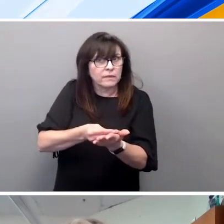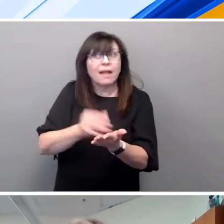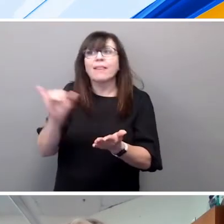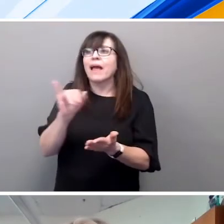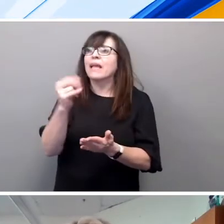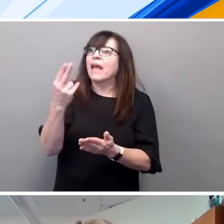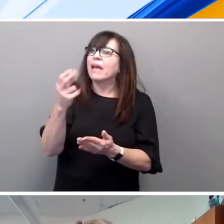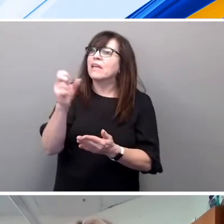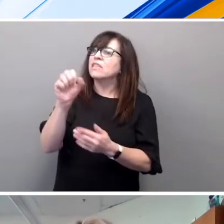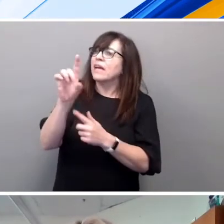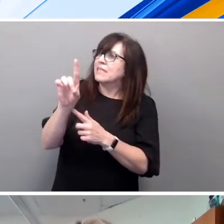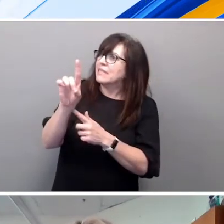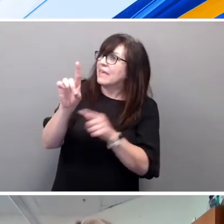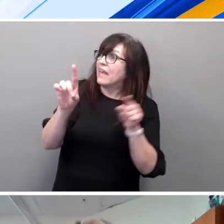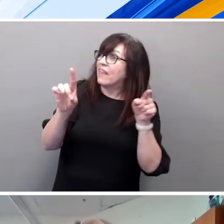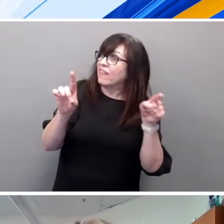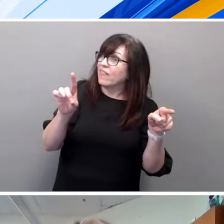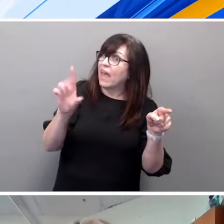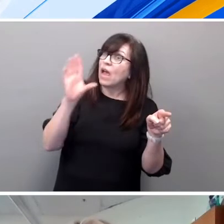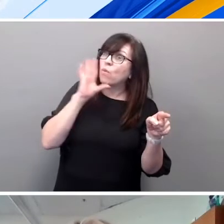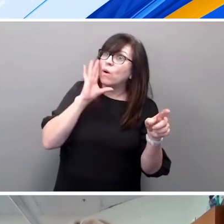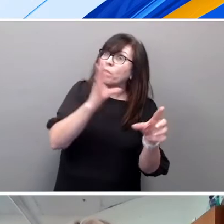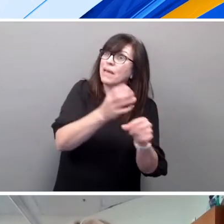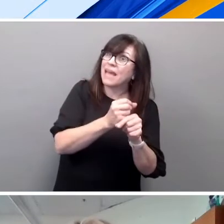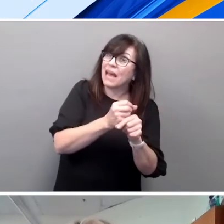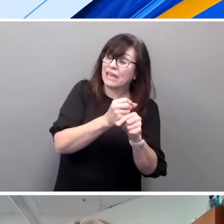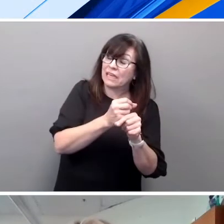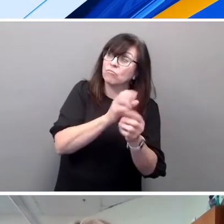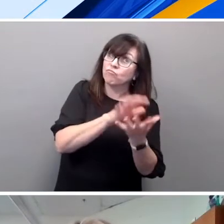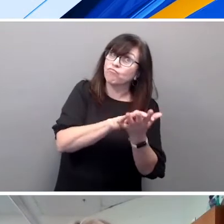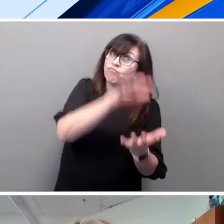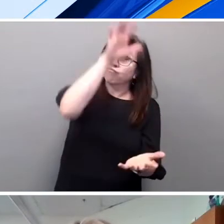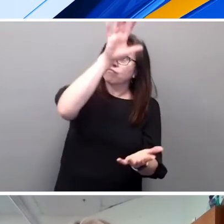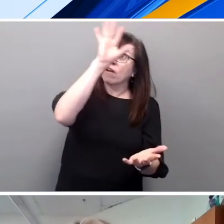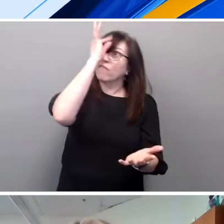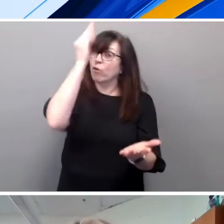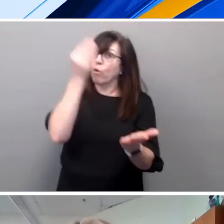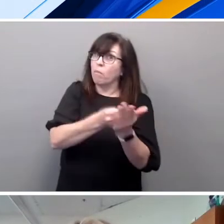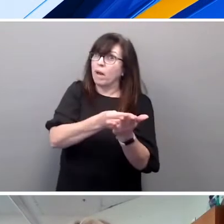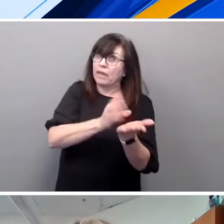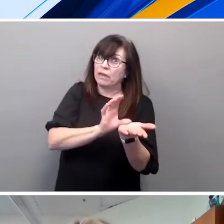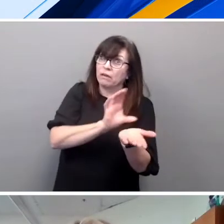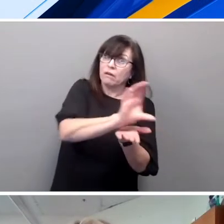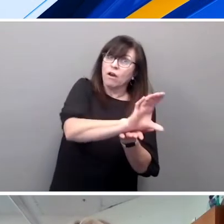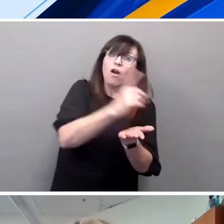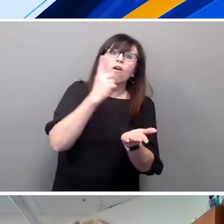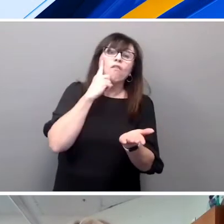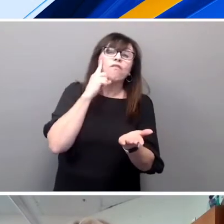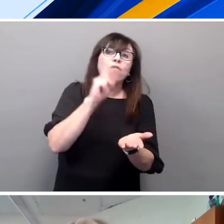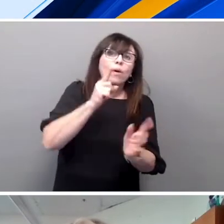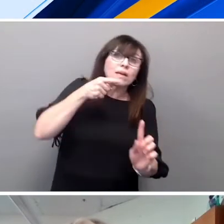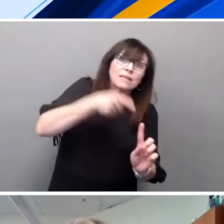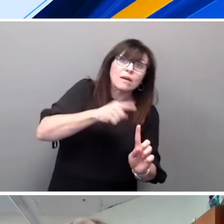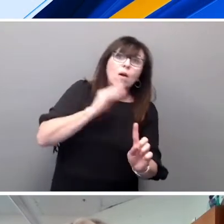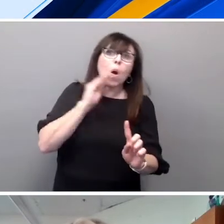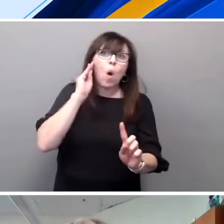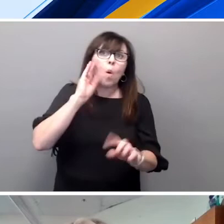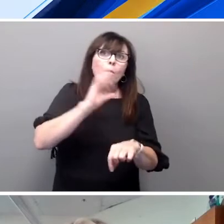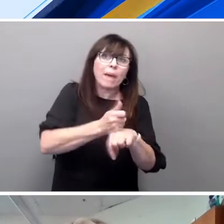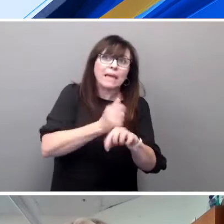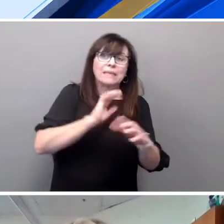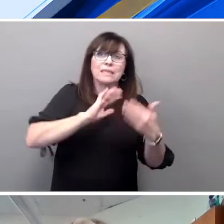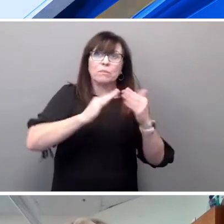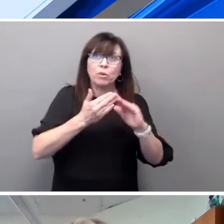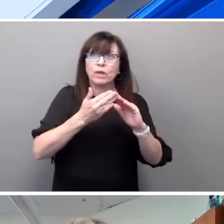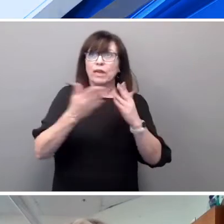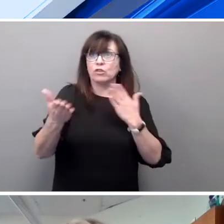HSD will be getting a substantial amount of federal funding for home-based community services that is